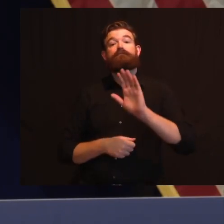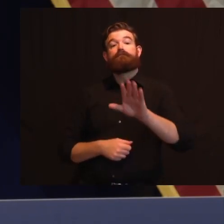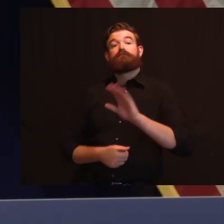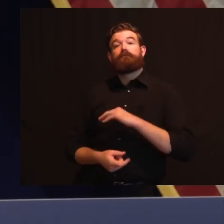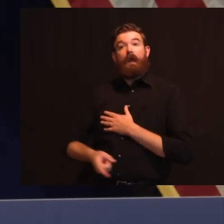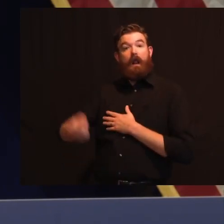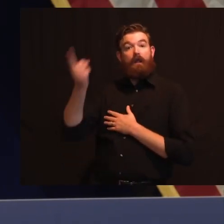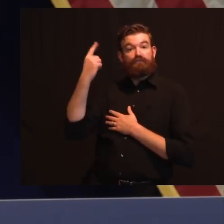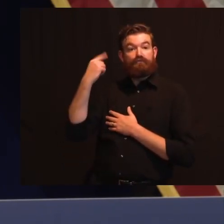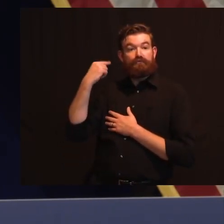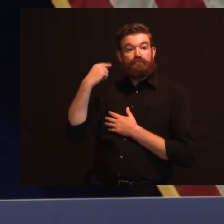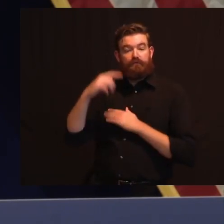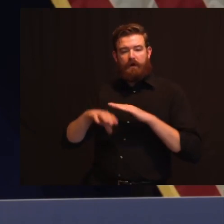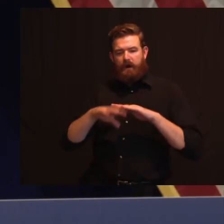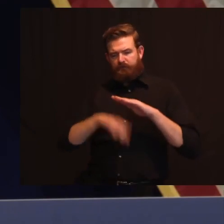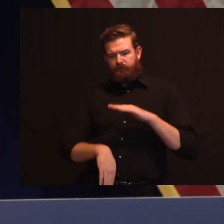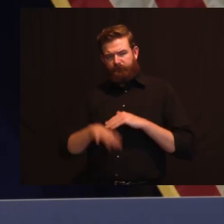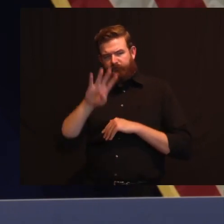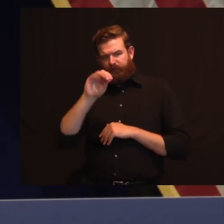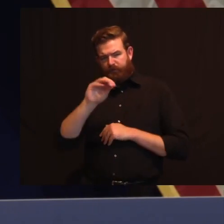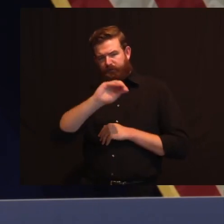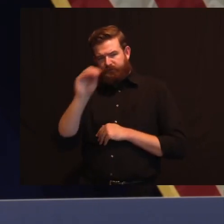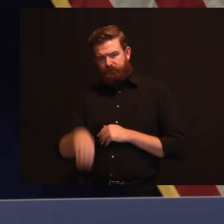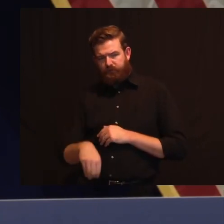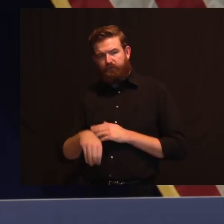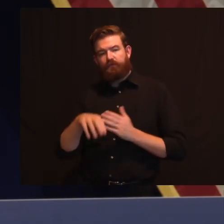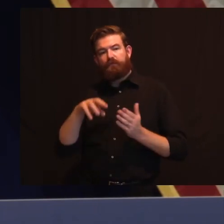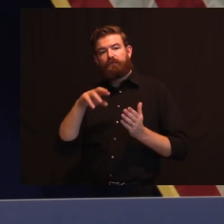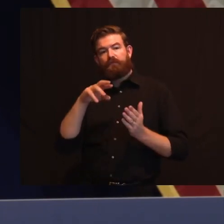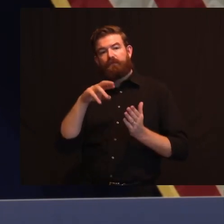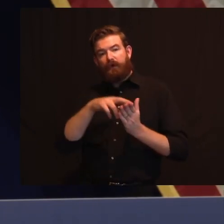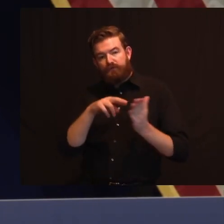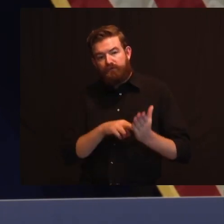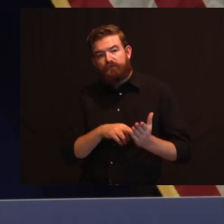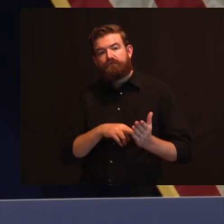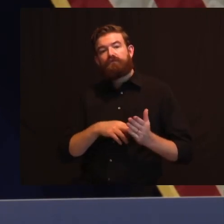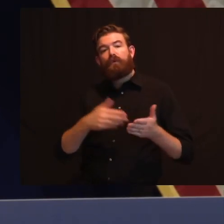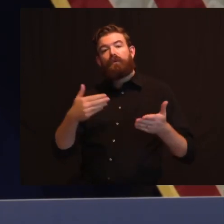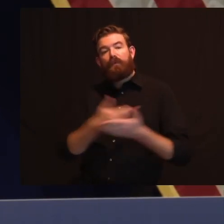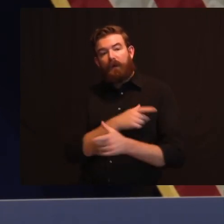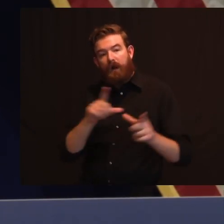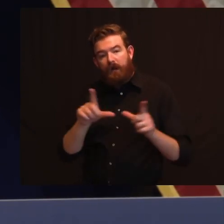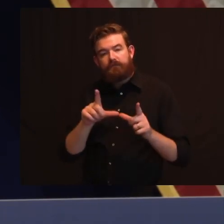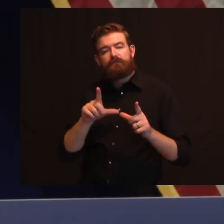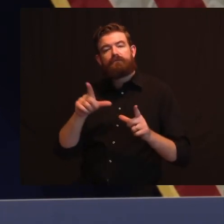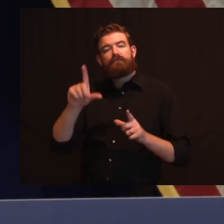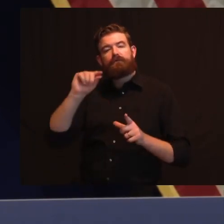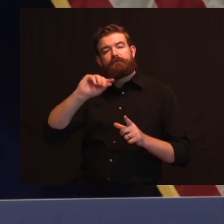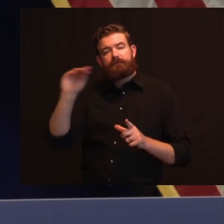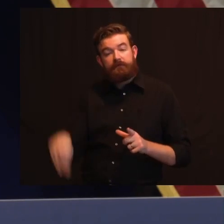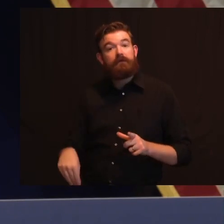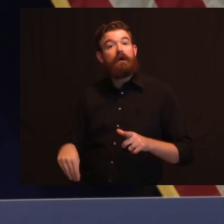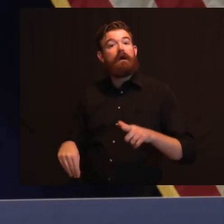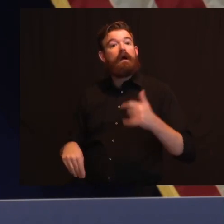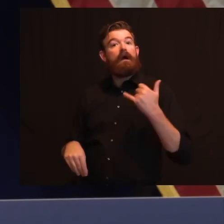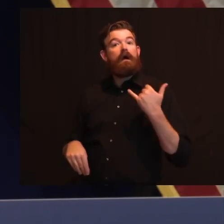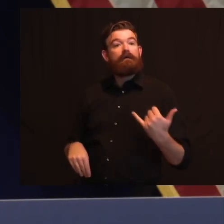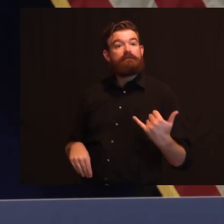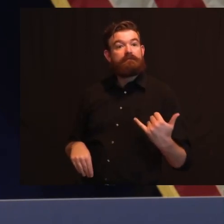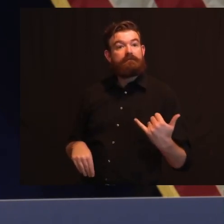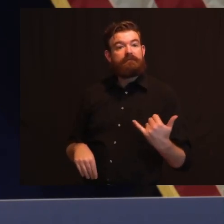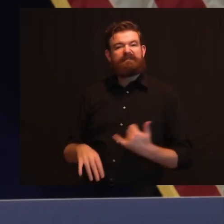our registration renewals and 20% of our license renewals online. Since reopening, almost 70%